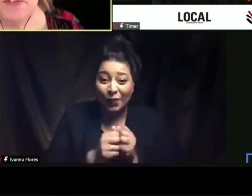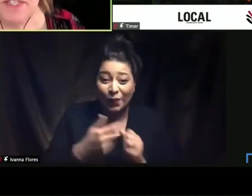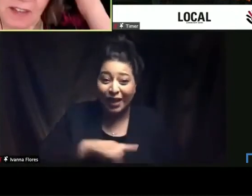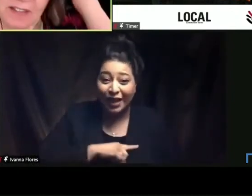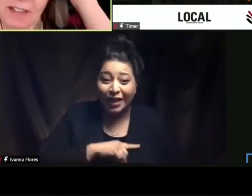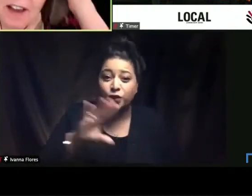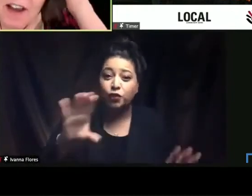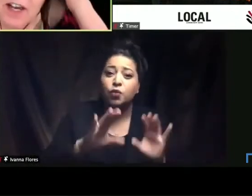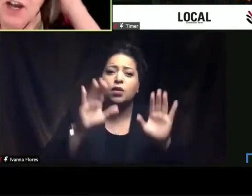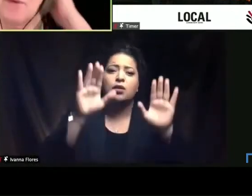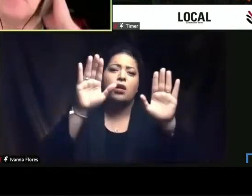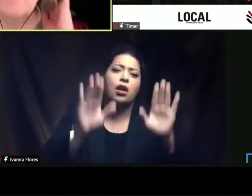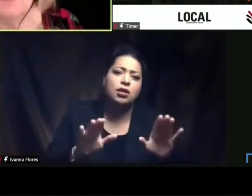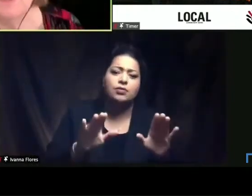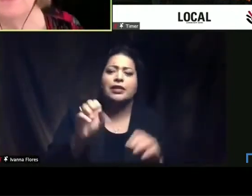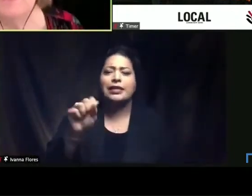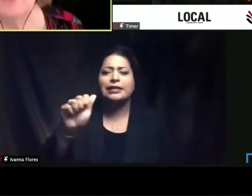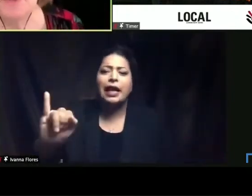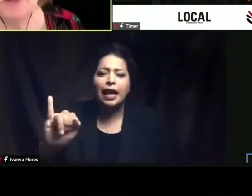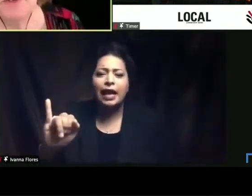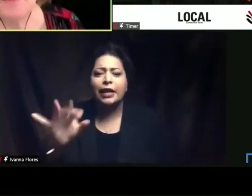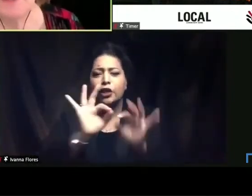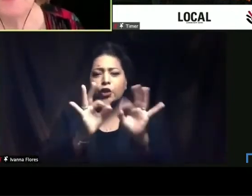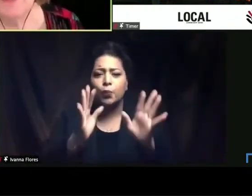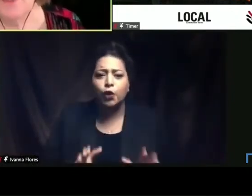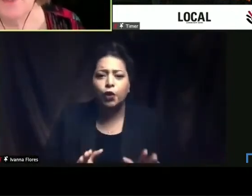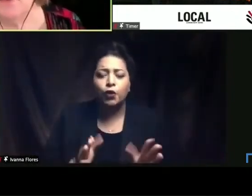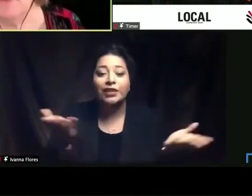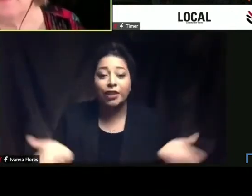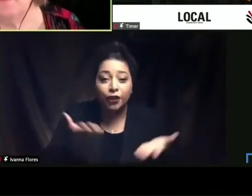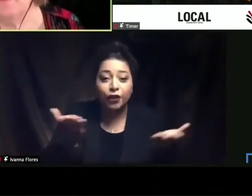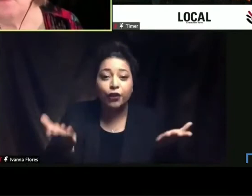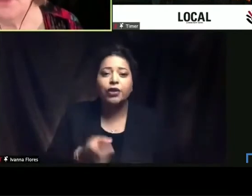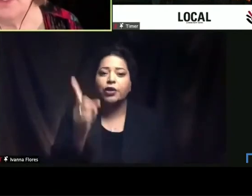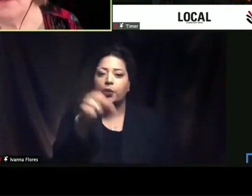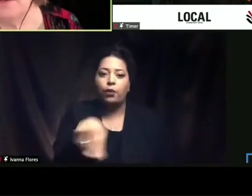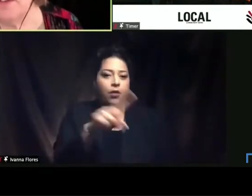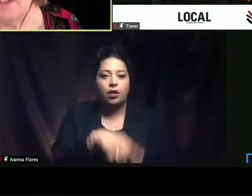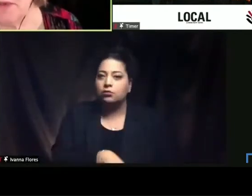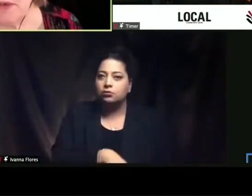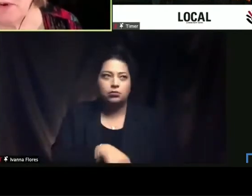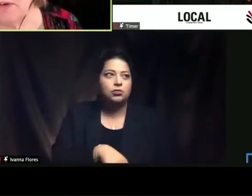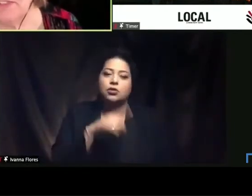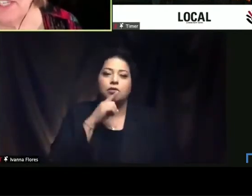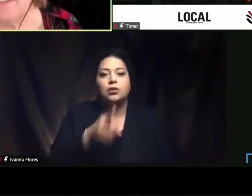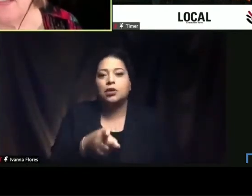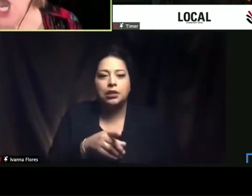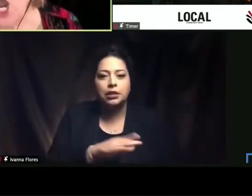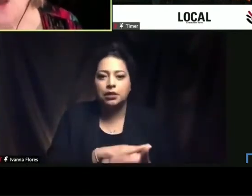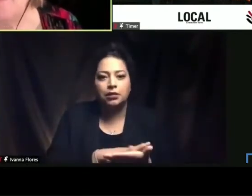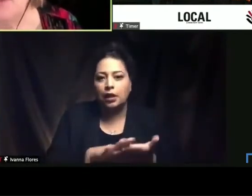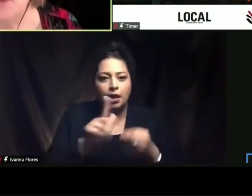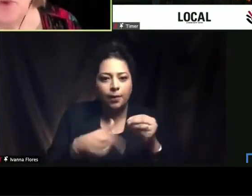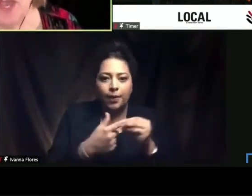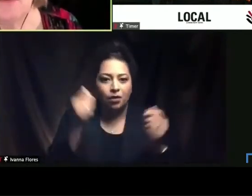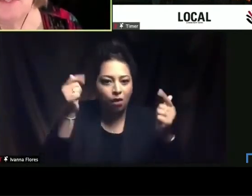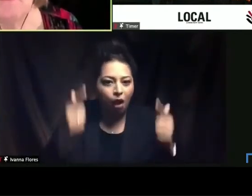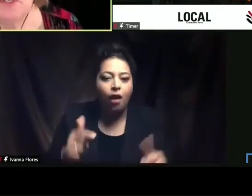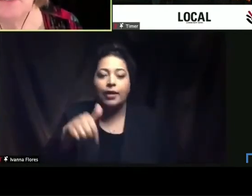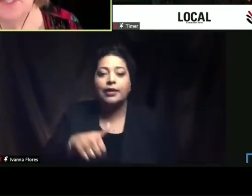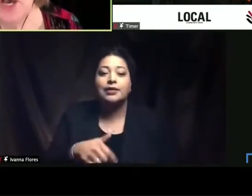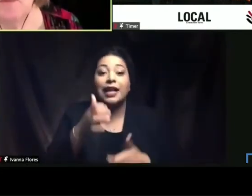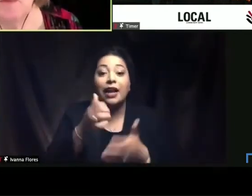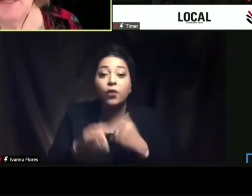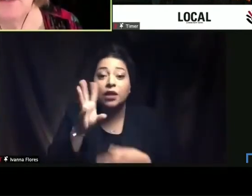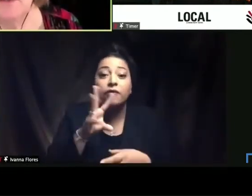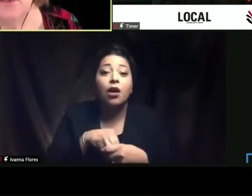wonderful friends at SAI interpreters, you've been more than gracious about all of this. To everyone